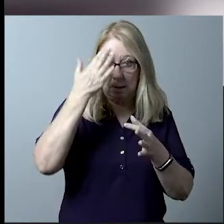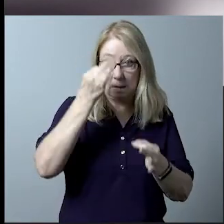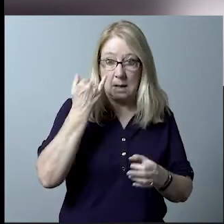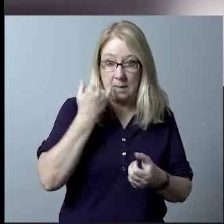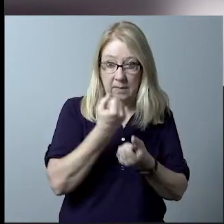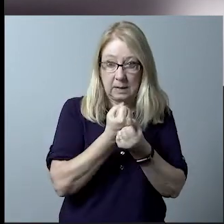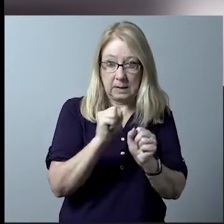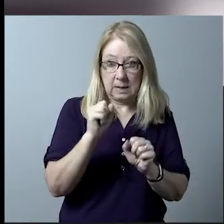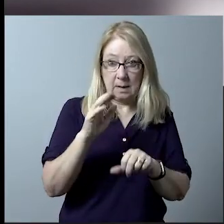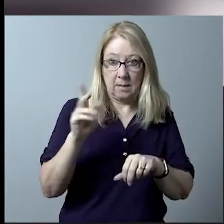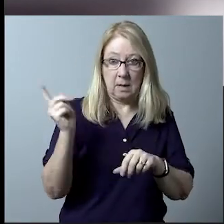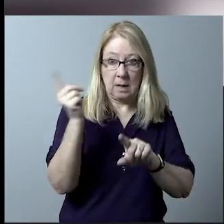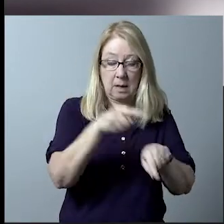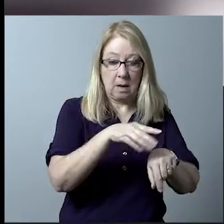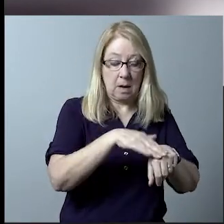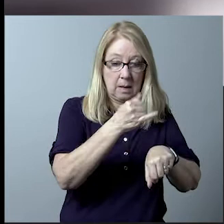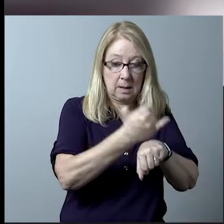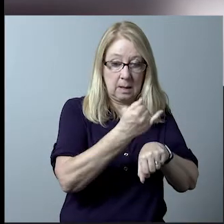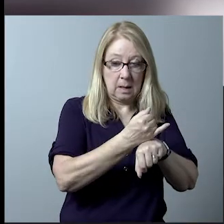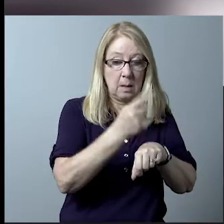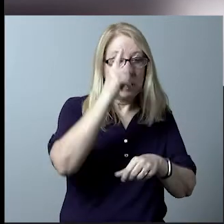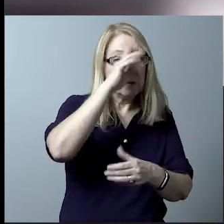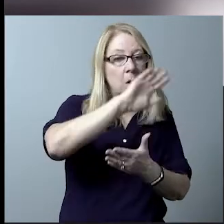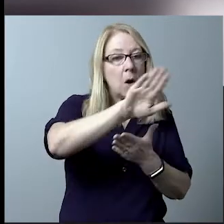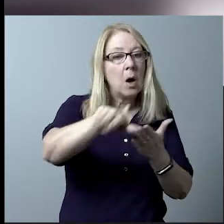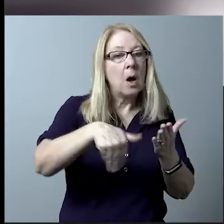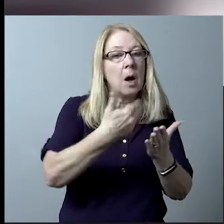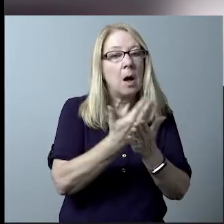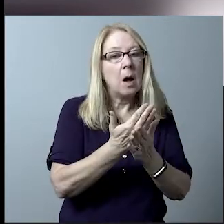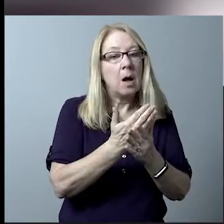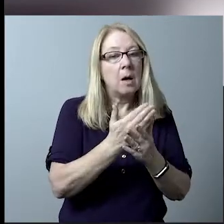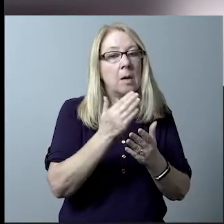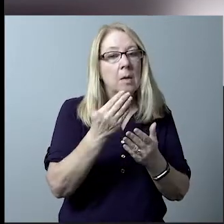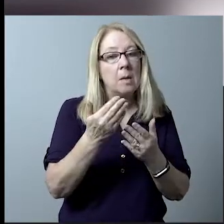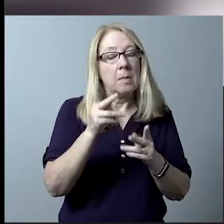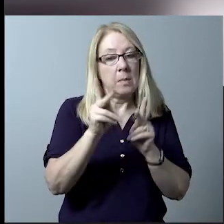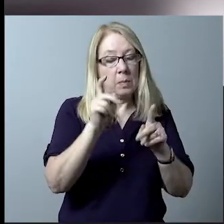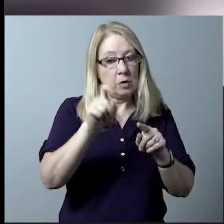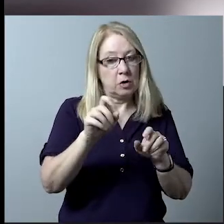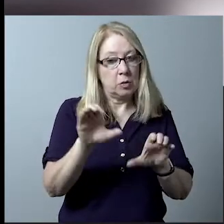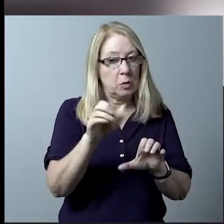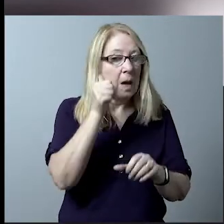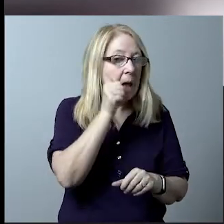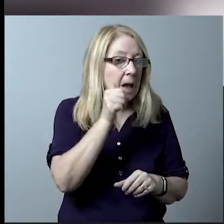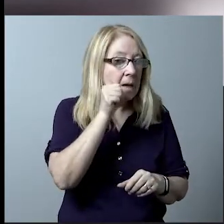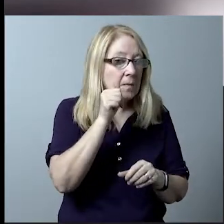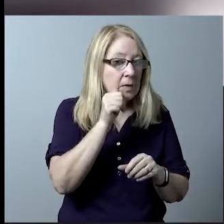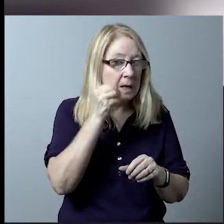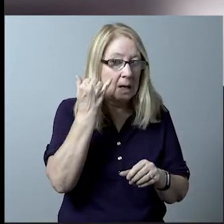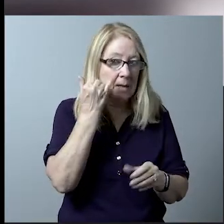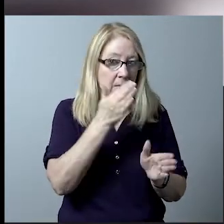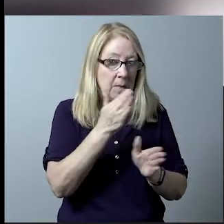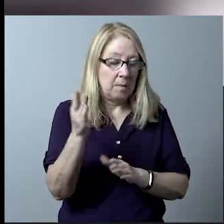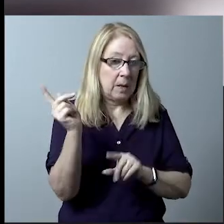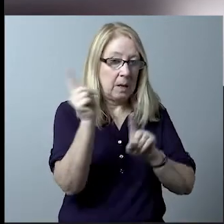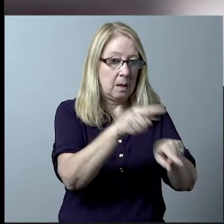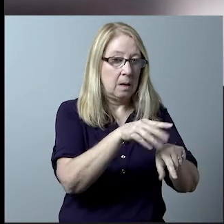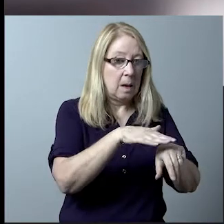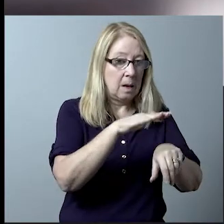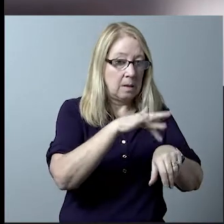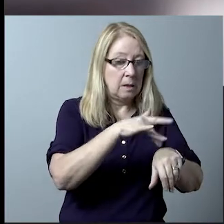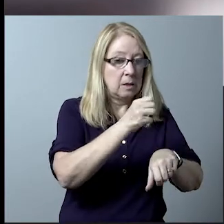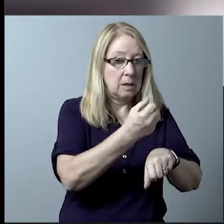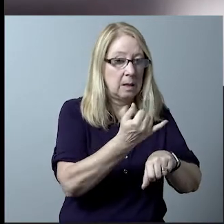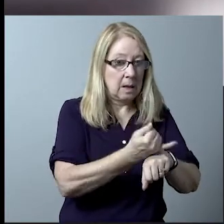determine if it is safe to come to campus. All campus community members should be taking this assessment daily if they are coming